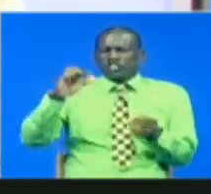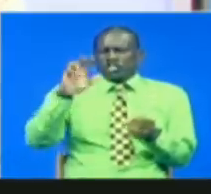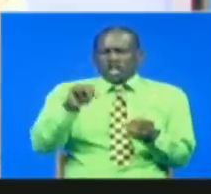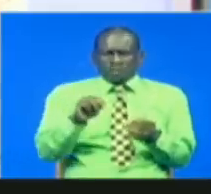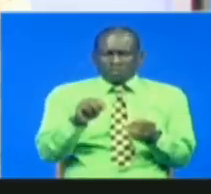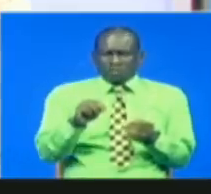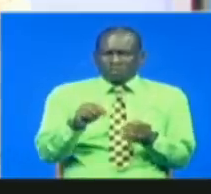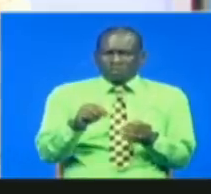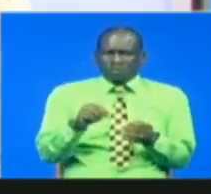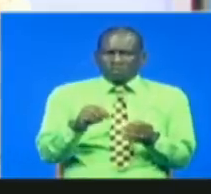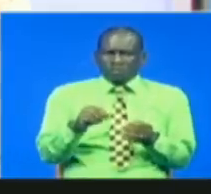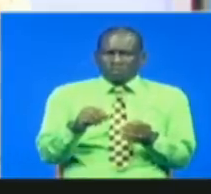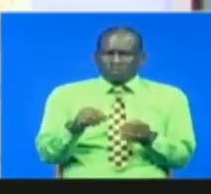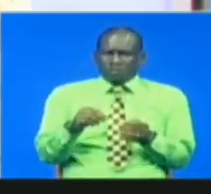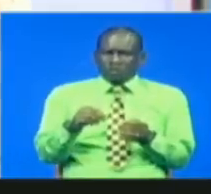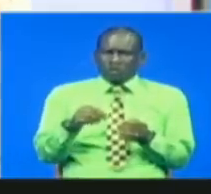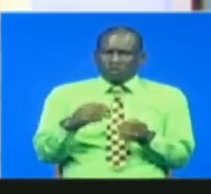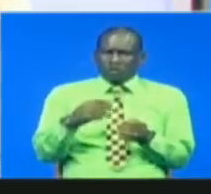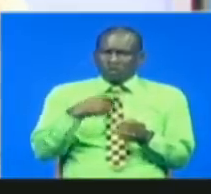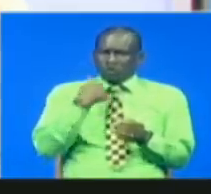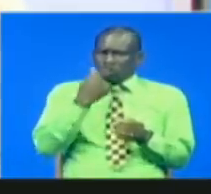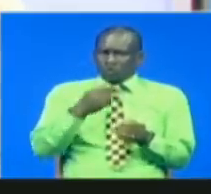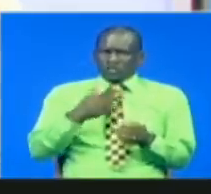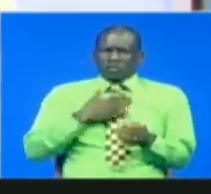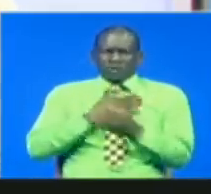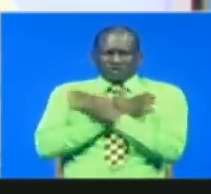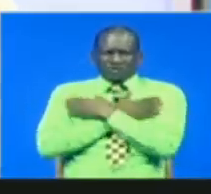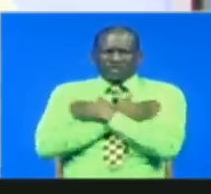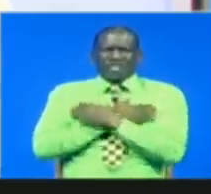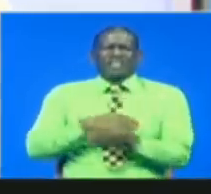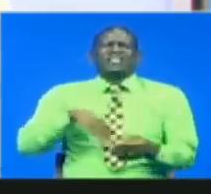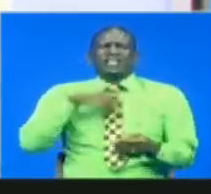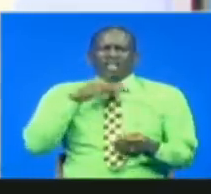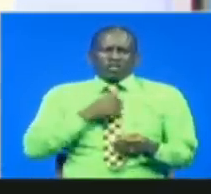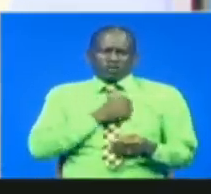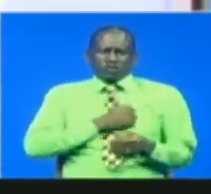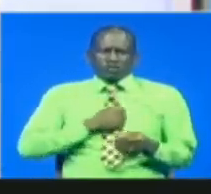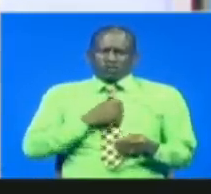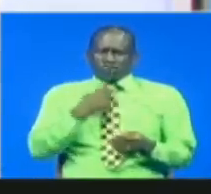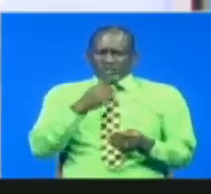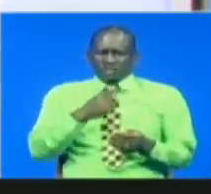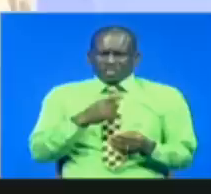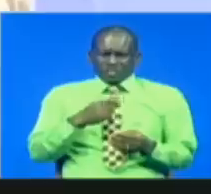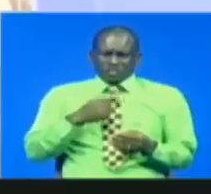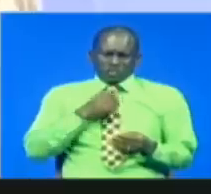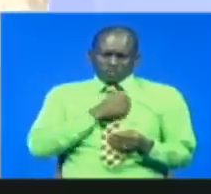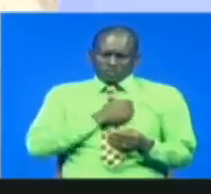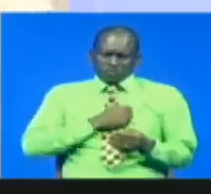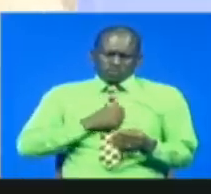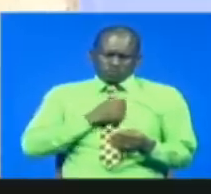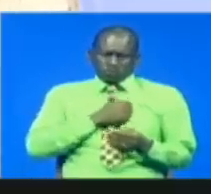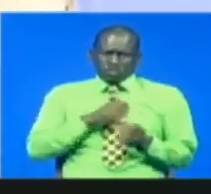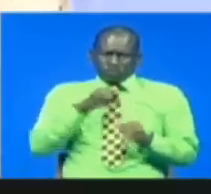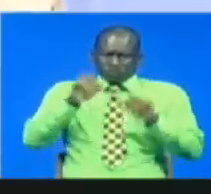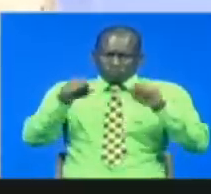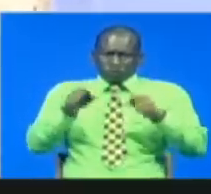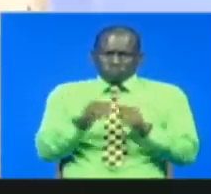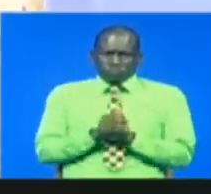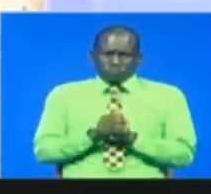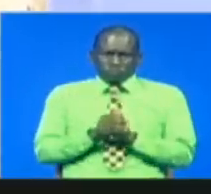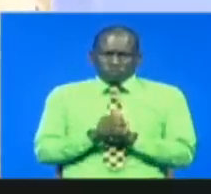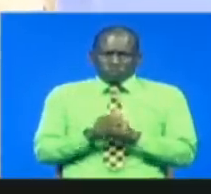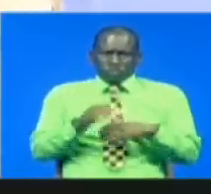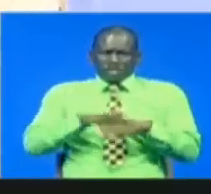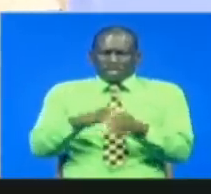alikuwa rafiki yao. Yeah. Pole sana. Nasema pole. Na iwapo waweza tafadhali tafuta huduma